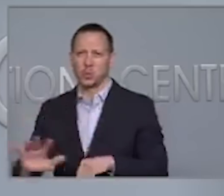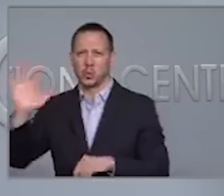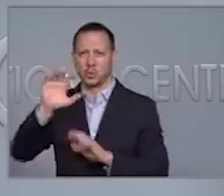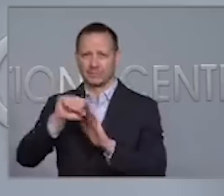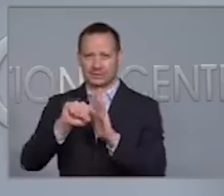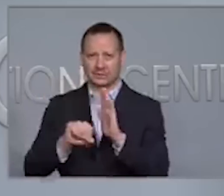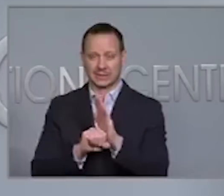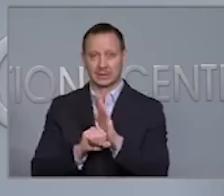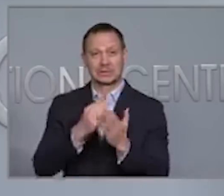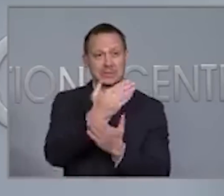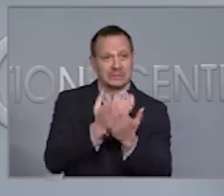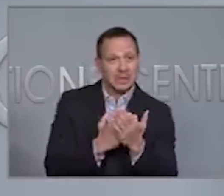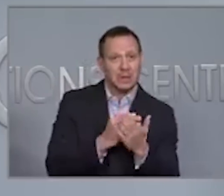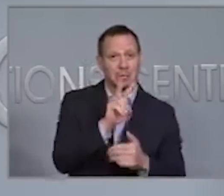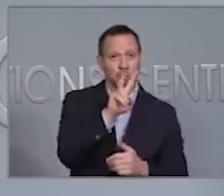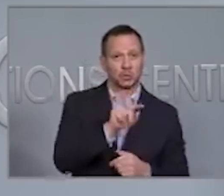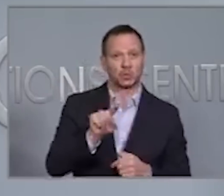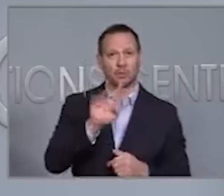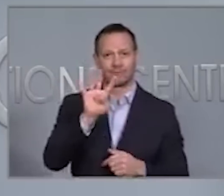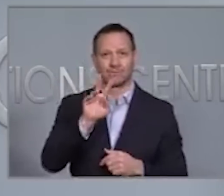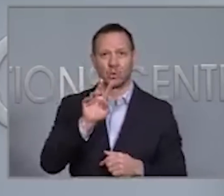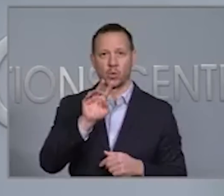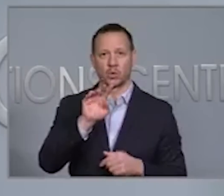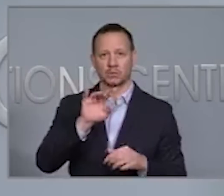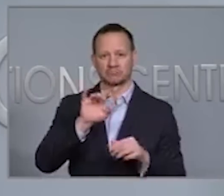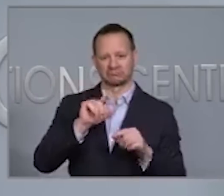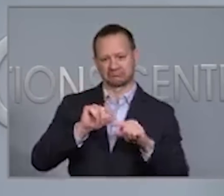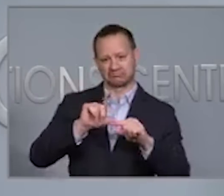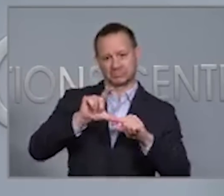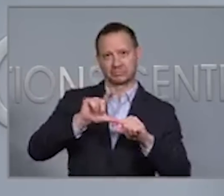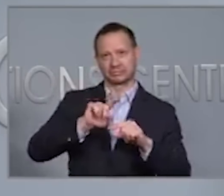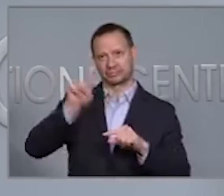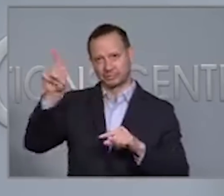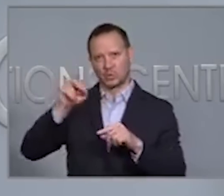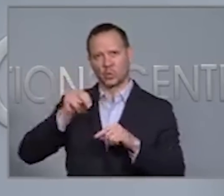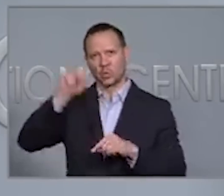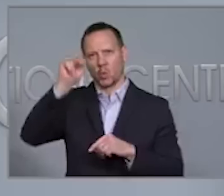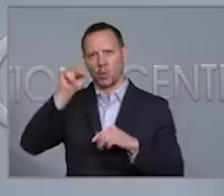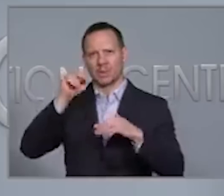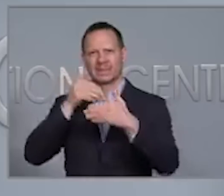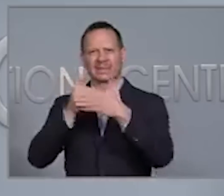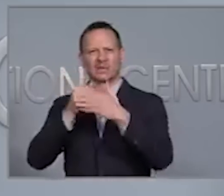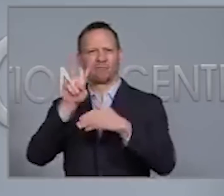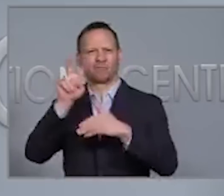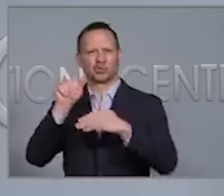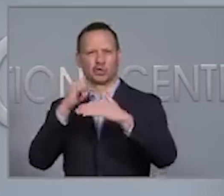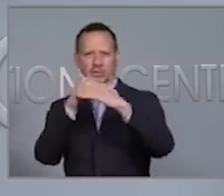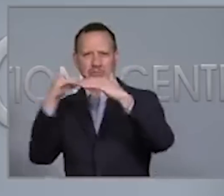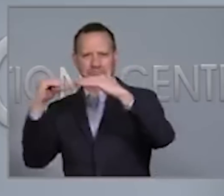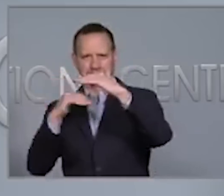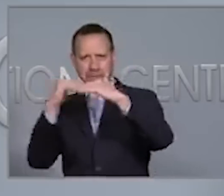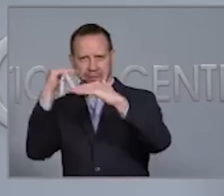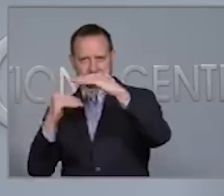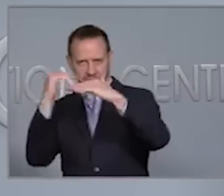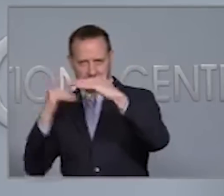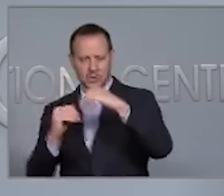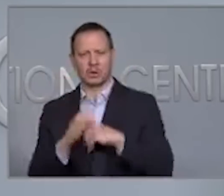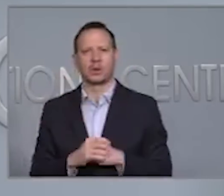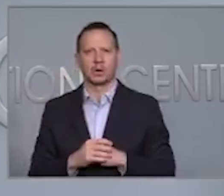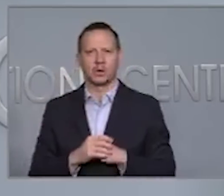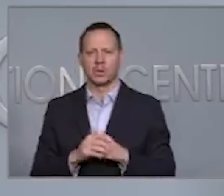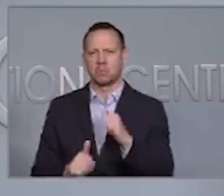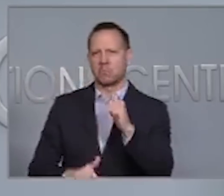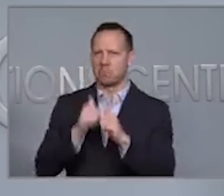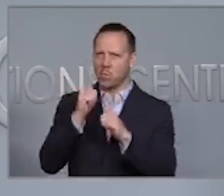to 4 inches of accumulation expected in our northern counties along the Virginia border. The highest snow accumulations are forecast across